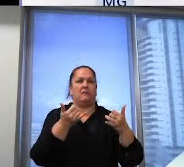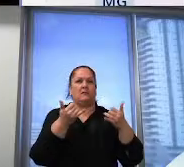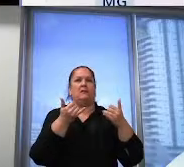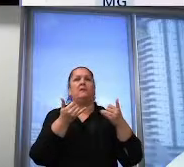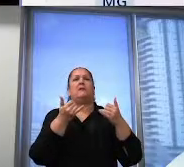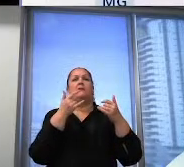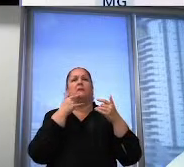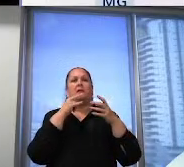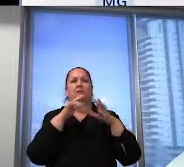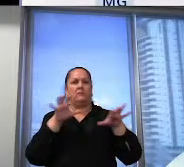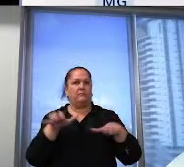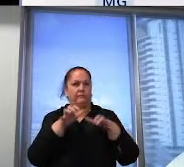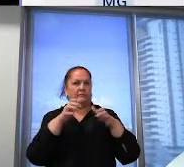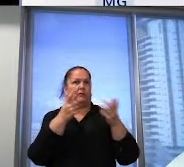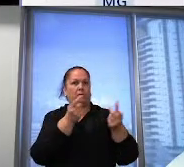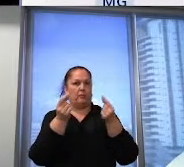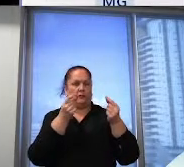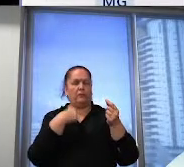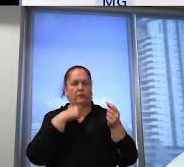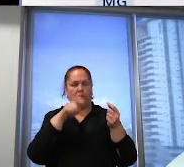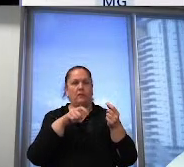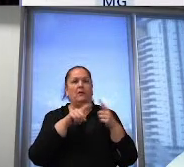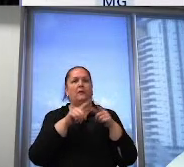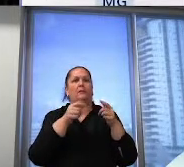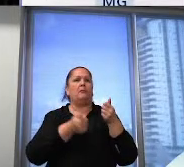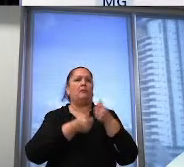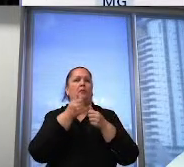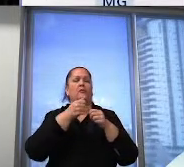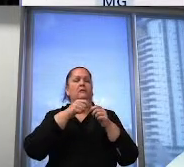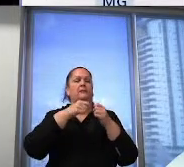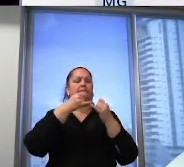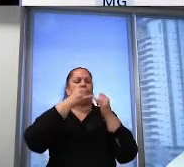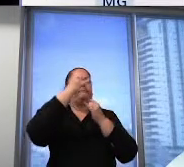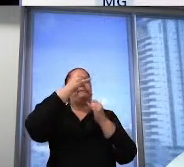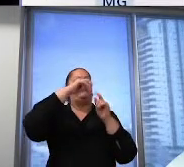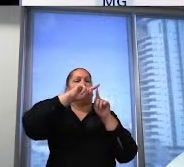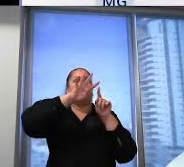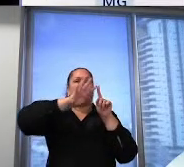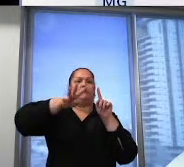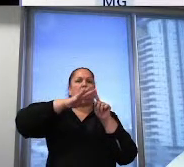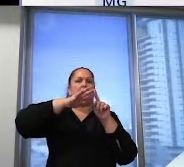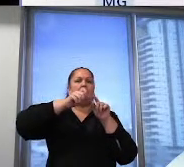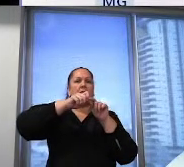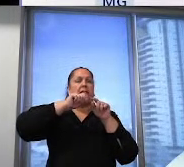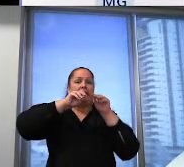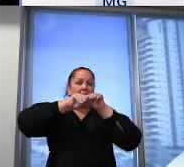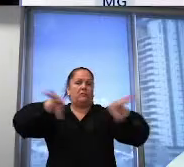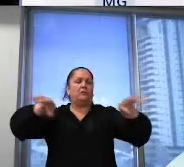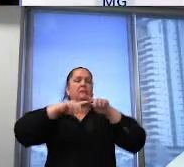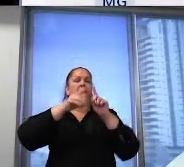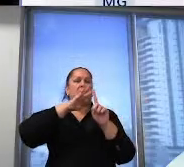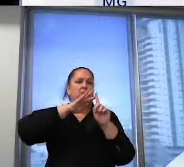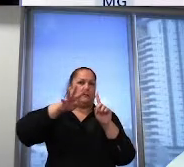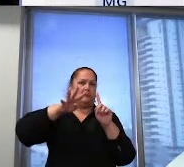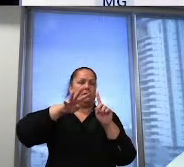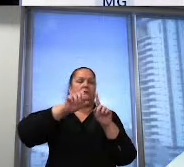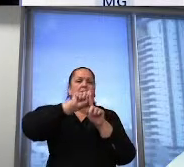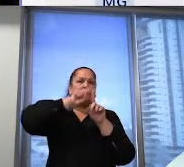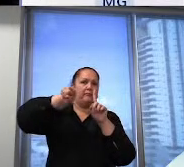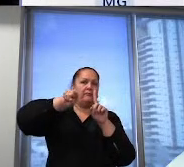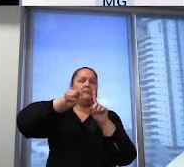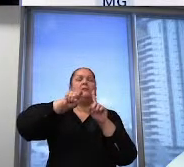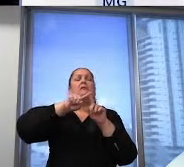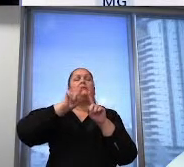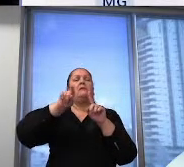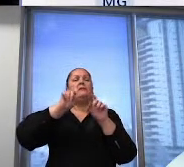that we could do the actions that we needed within mainly the transmission and substation systems to